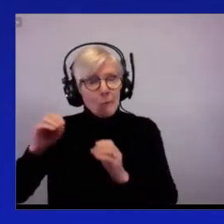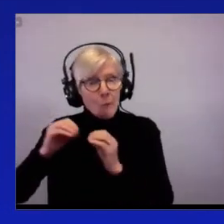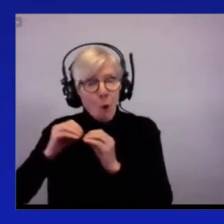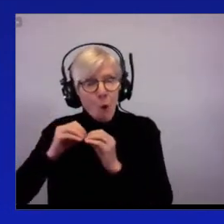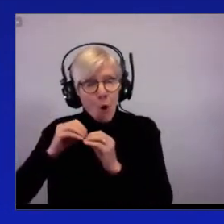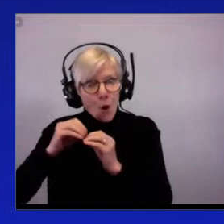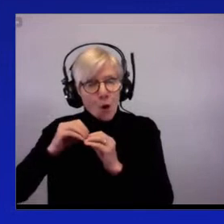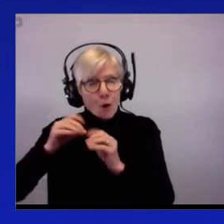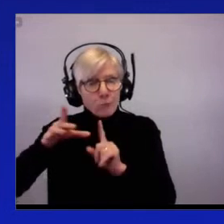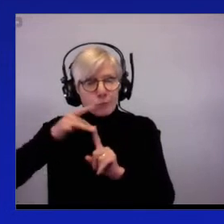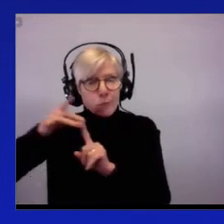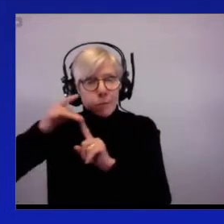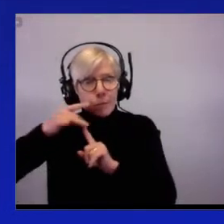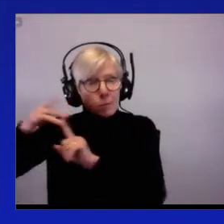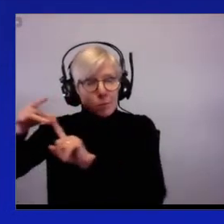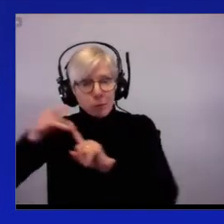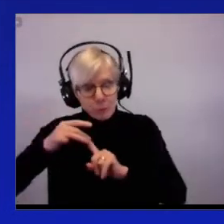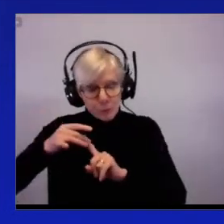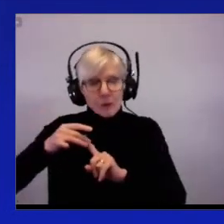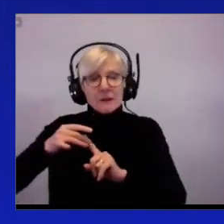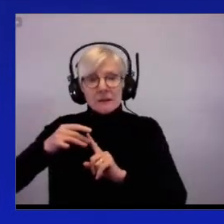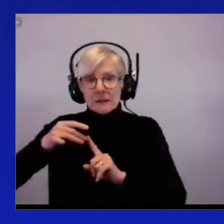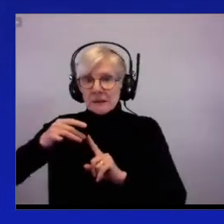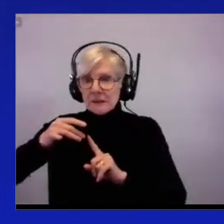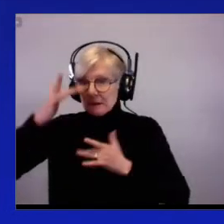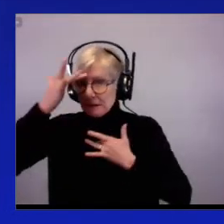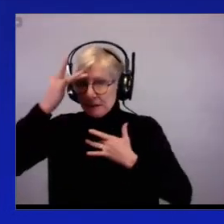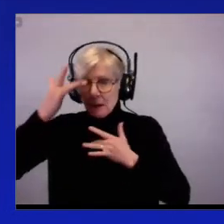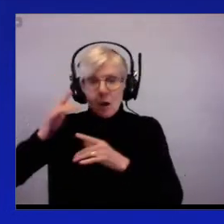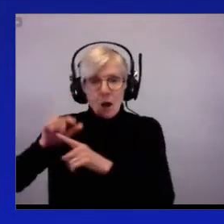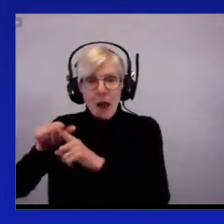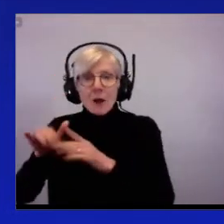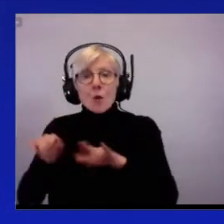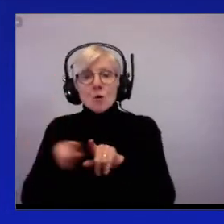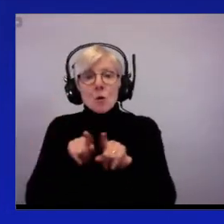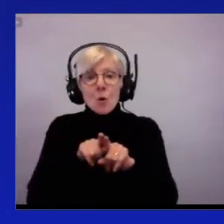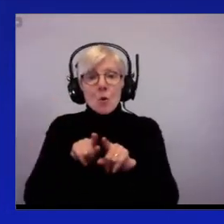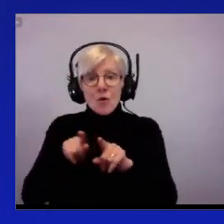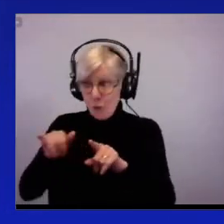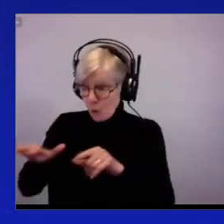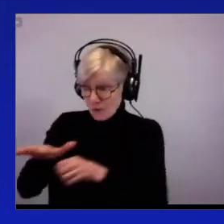the neighborhood-based strategies and increasing access to communities at higher.